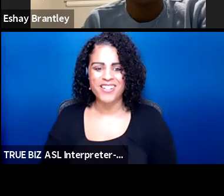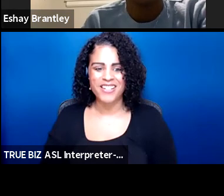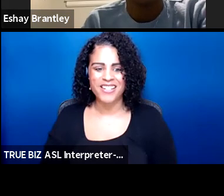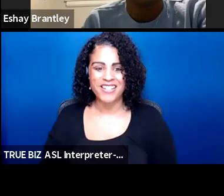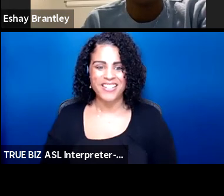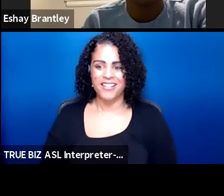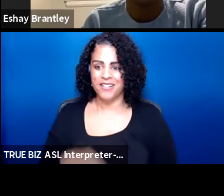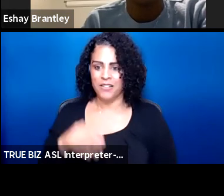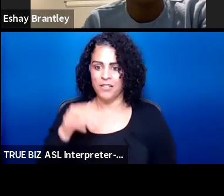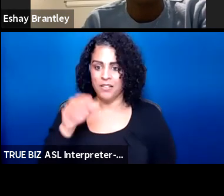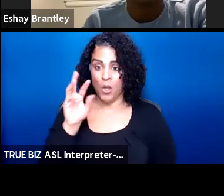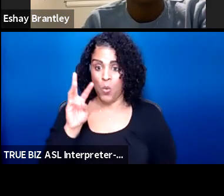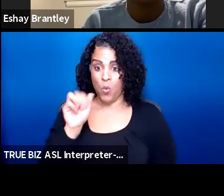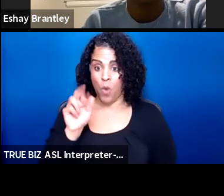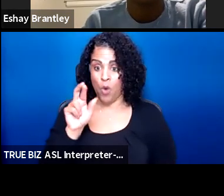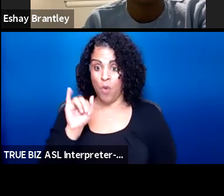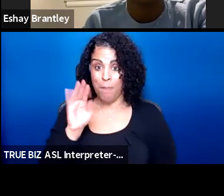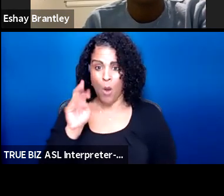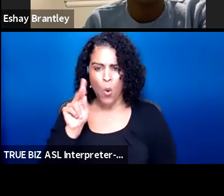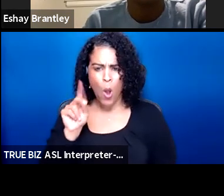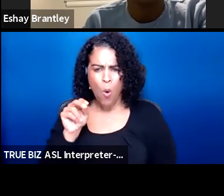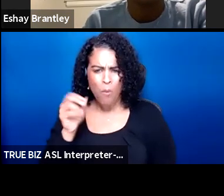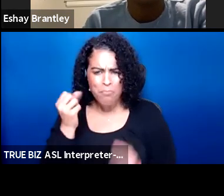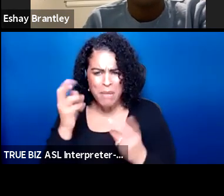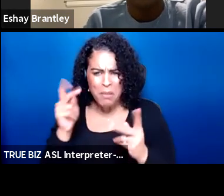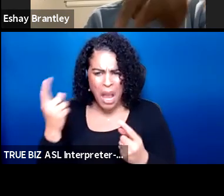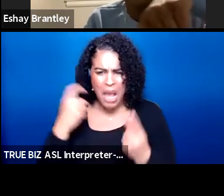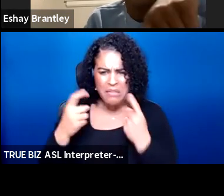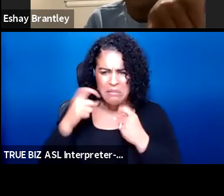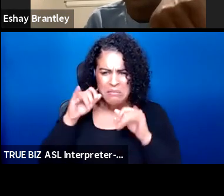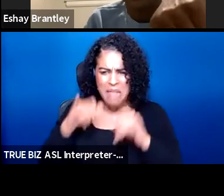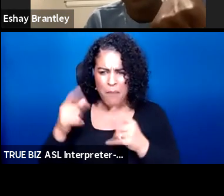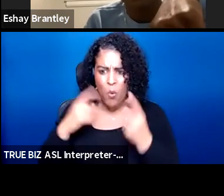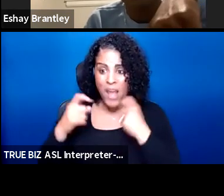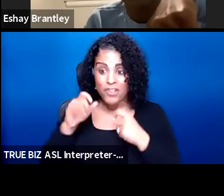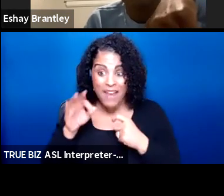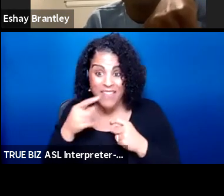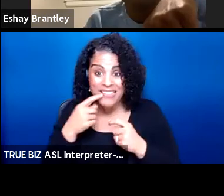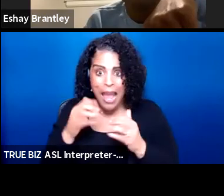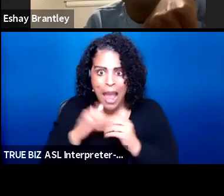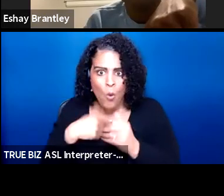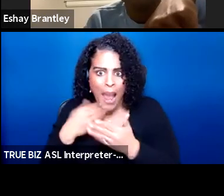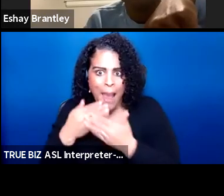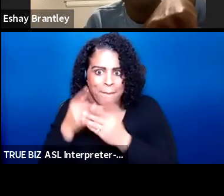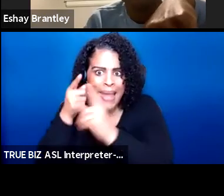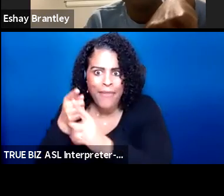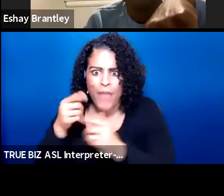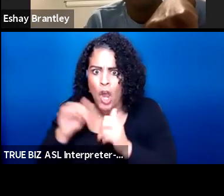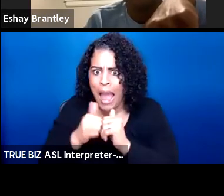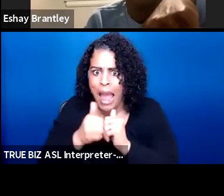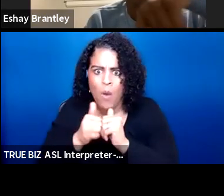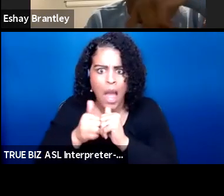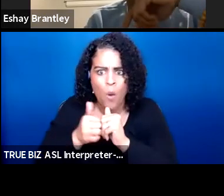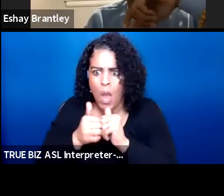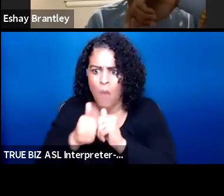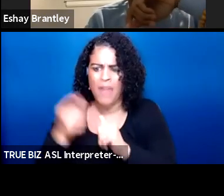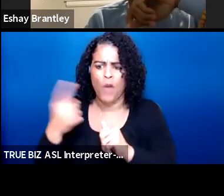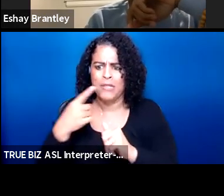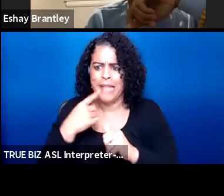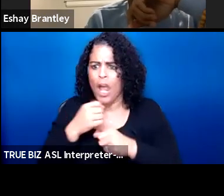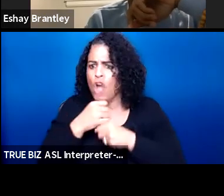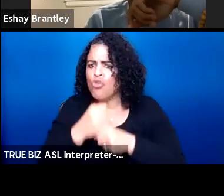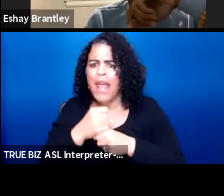It's like, also a lot of people ask the same question whenever a guest artist comes, like, how do I make it? How do I make it? And they always say, like,